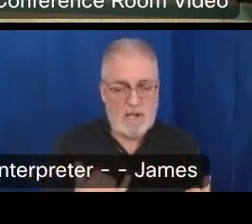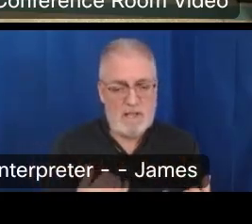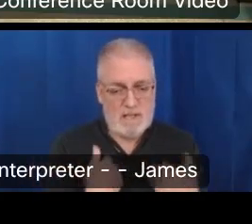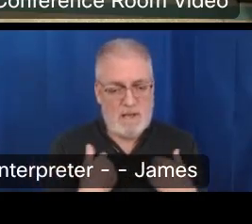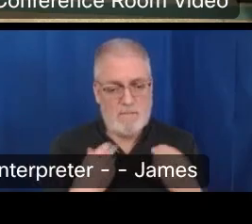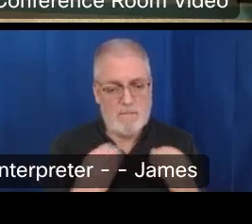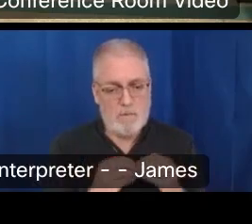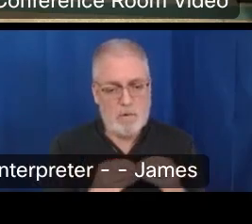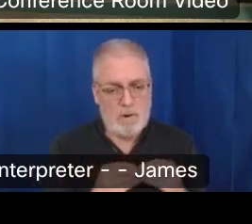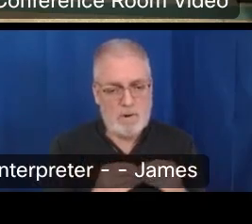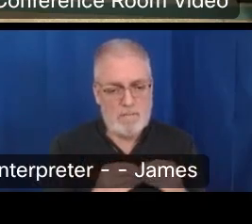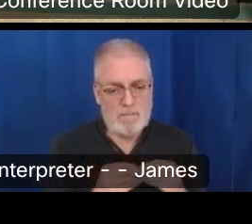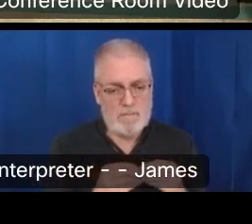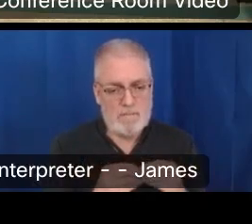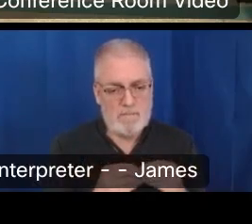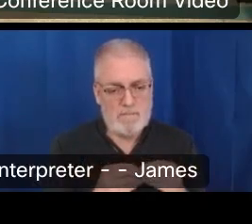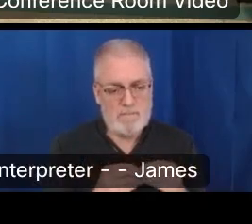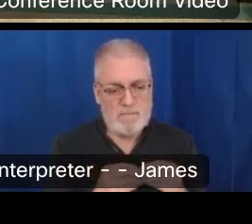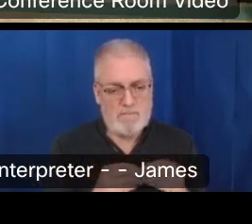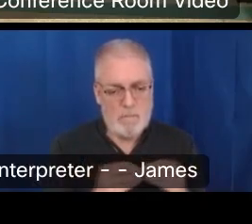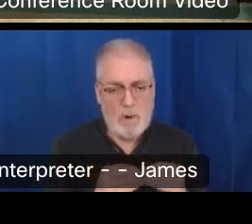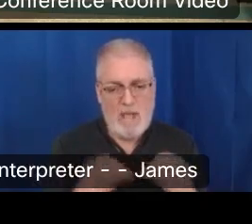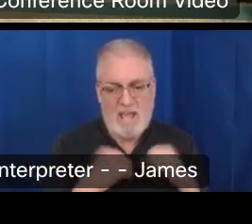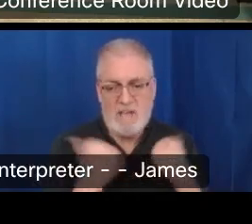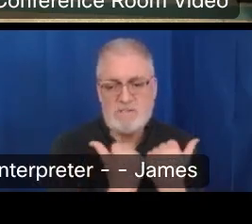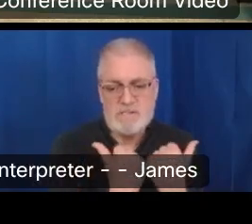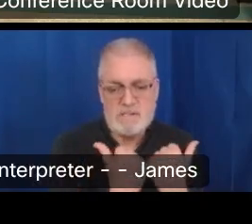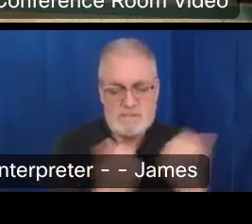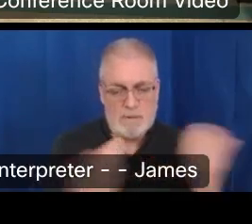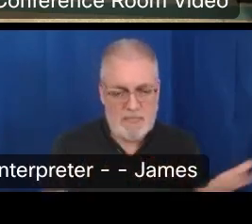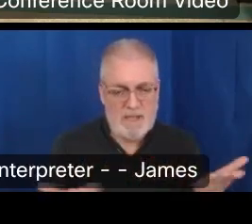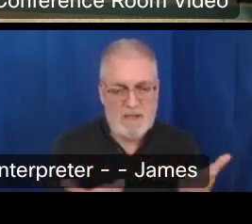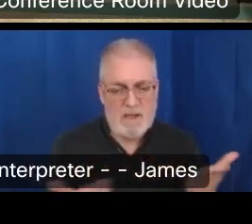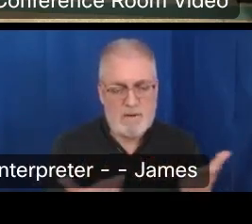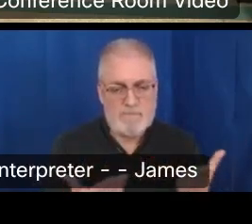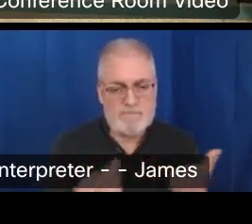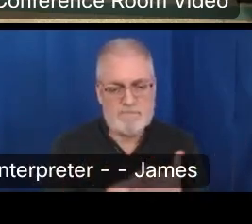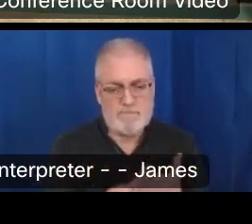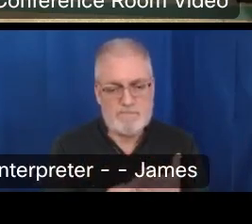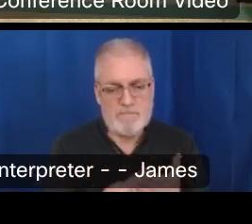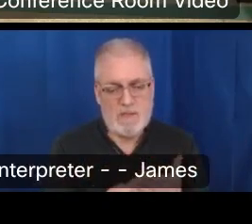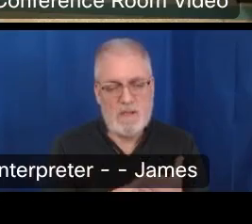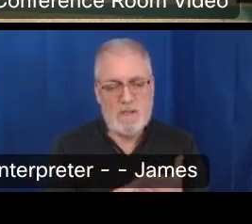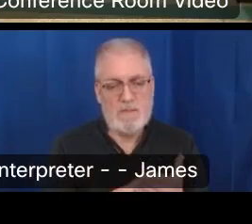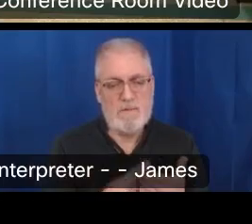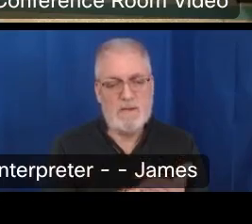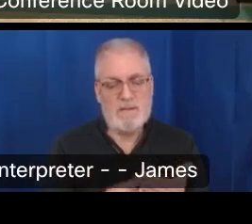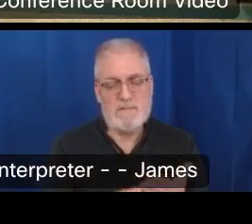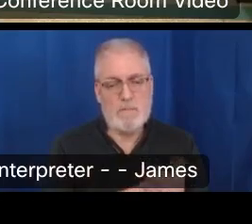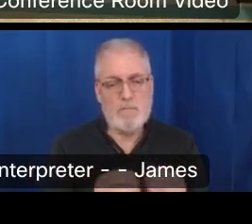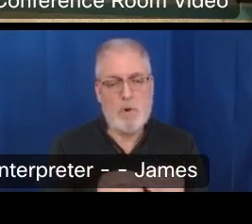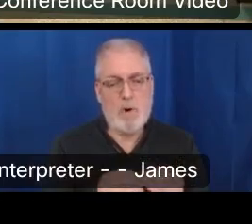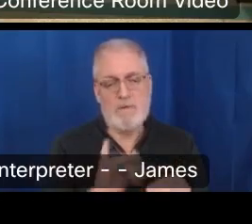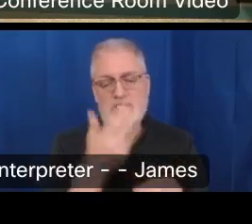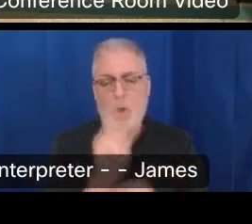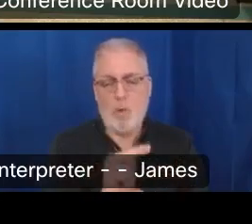attendance by the agencies when we do go to talk about it. So if we put it as more of an agenda item on the next meeting,